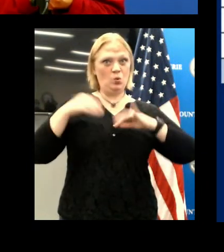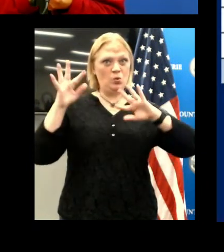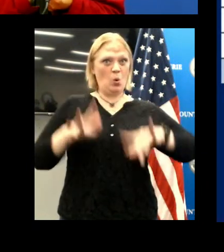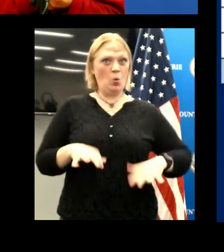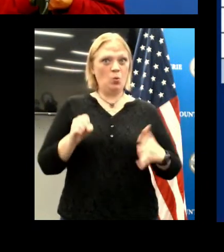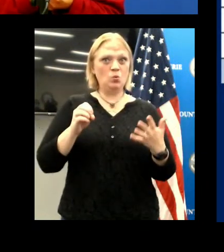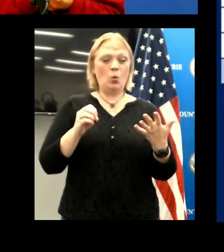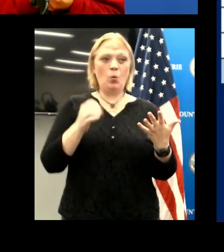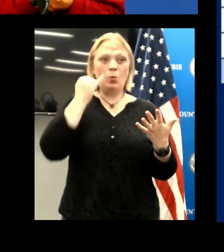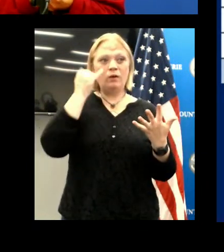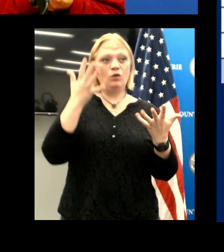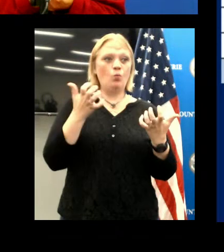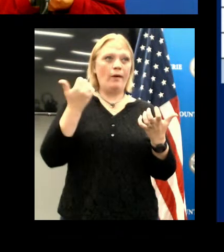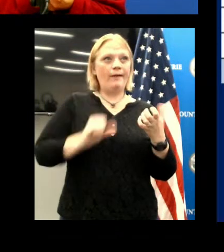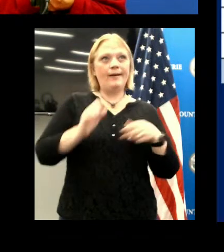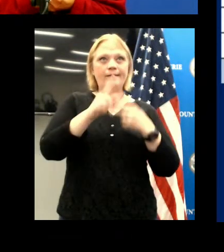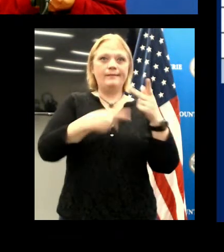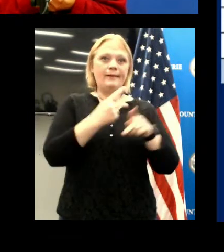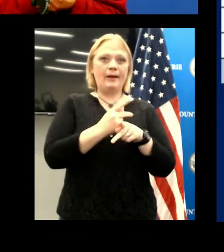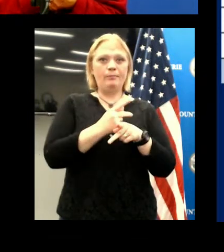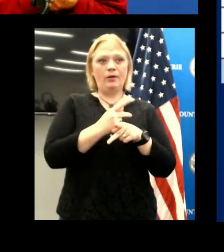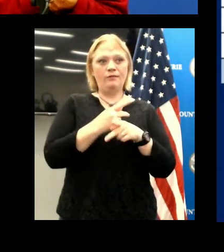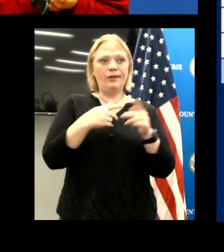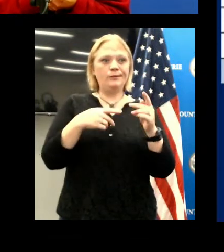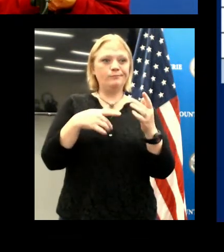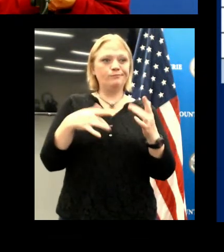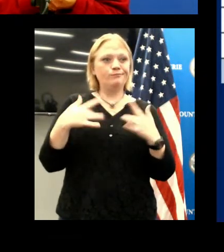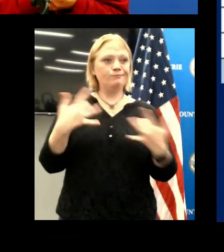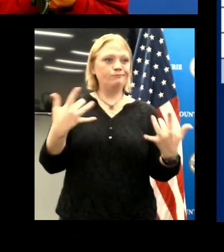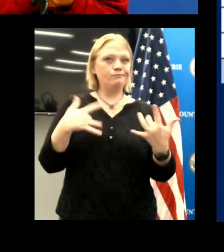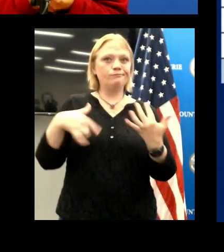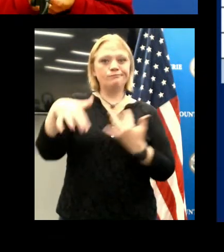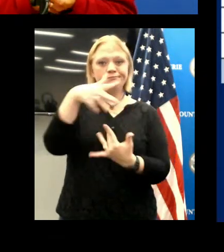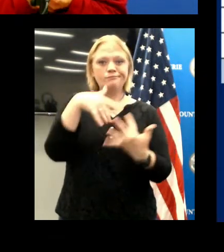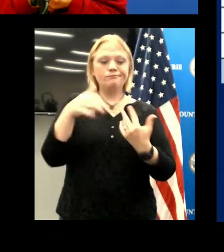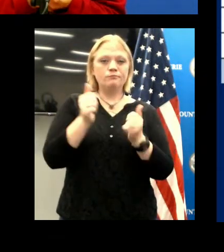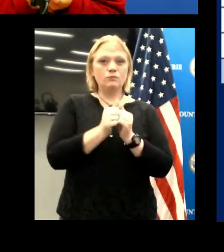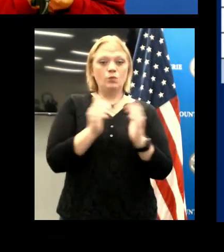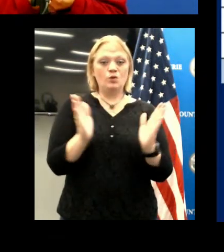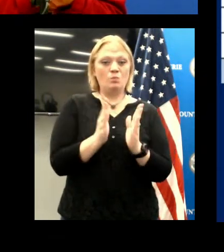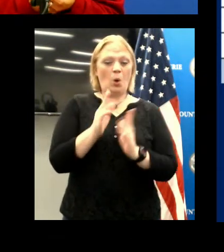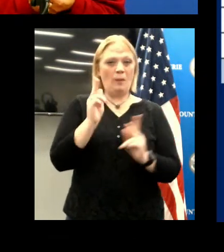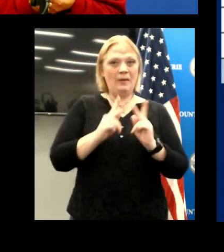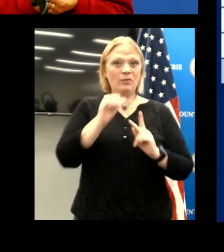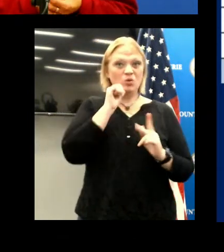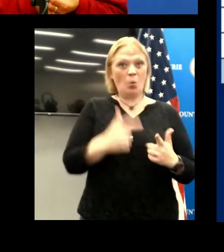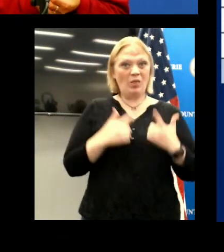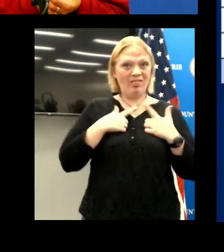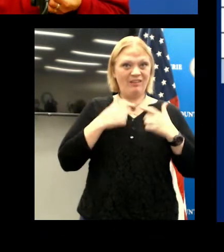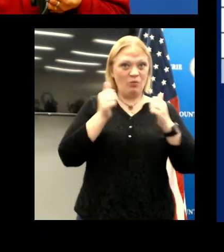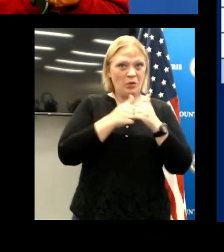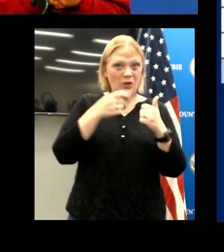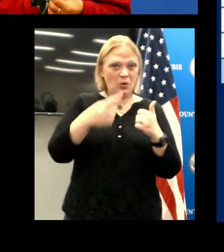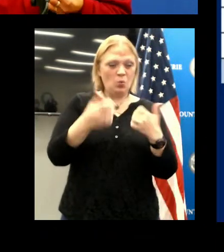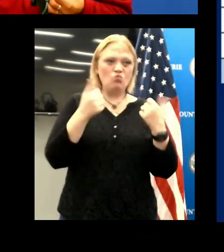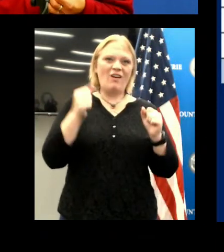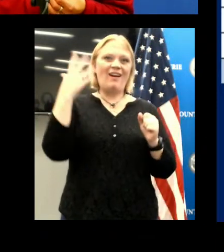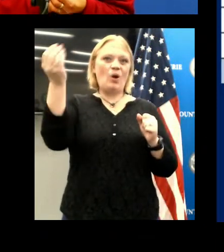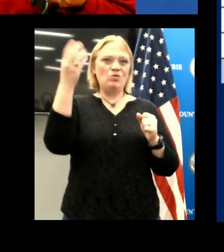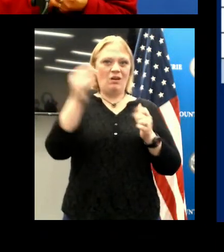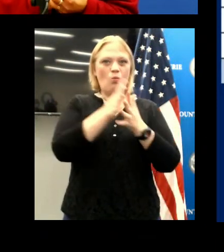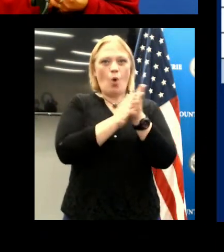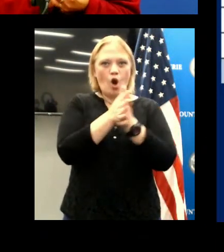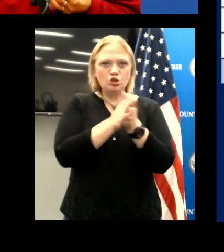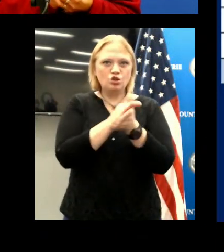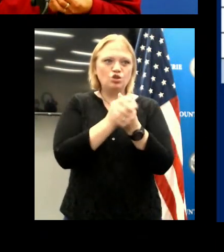you're going to have any type of get-together with a small amount of people that don't live in your household, try to do it outside and washing your